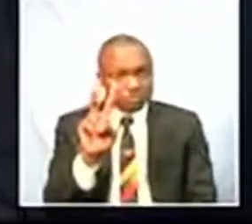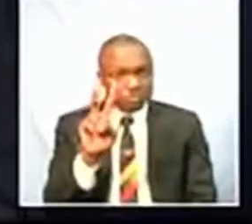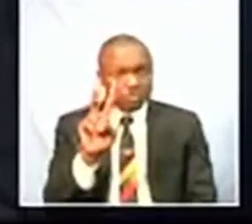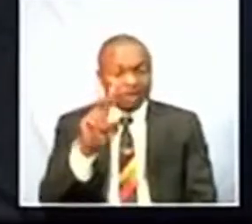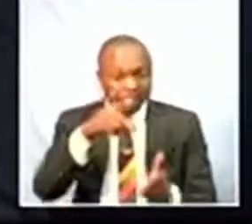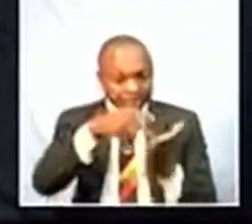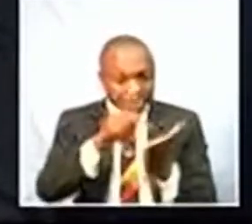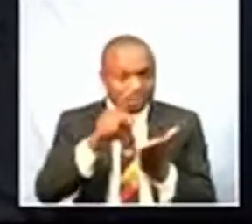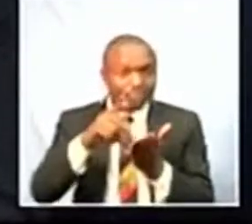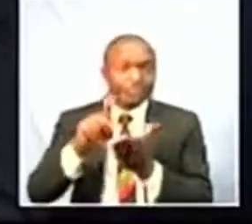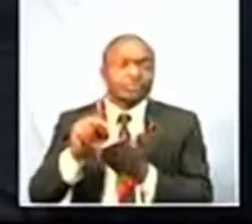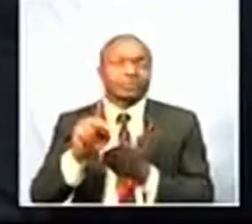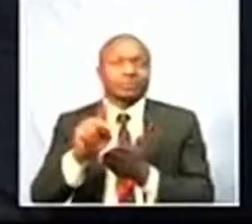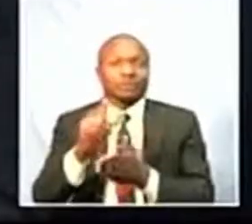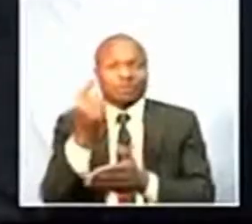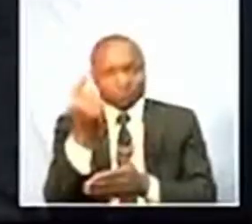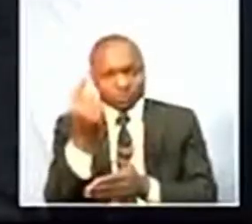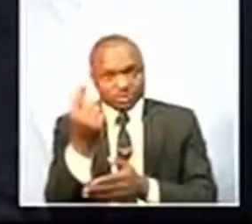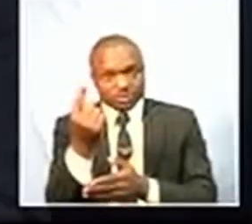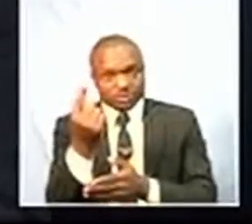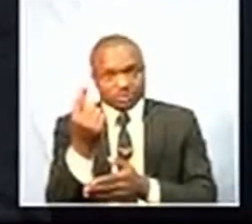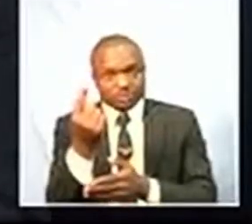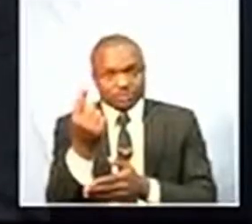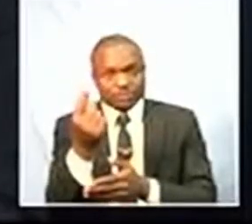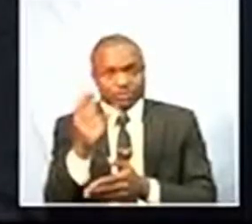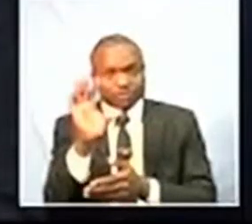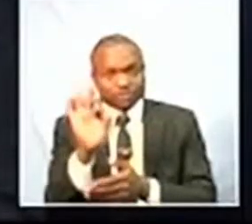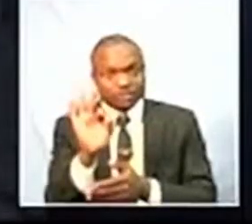payment vouchers, one amounting to